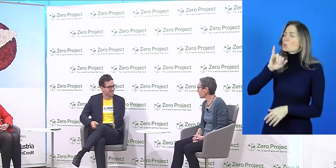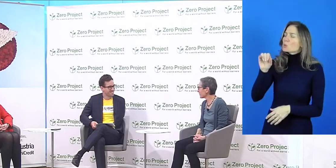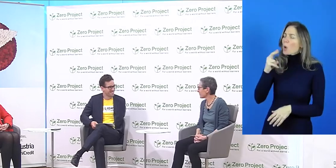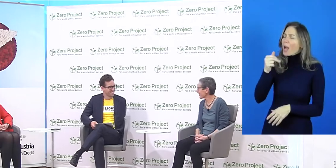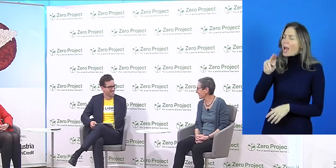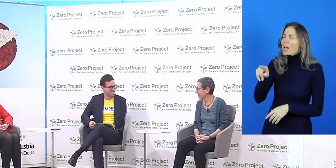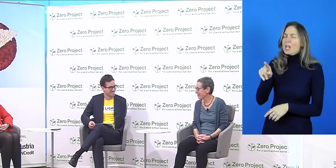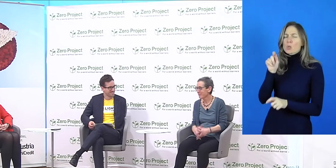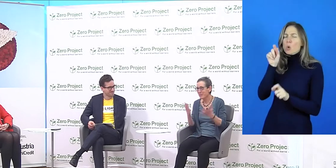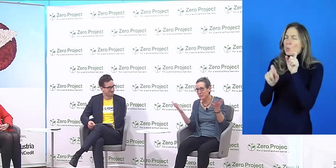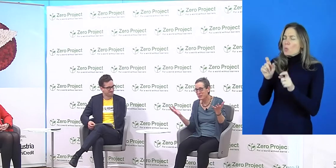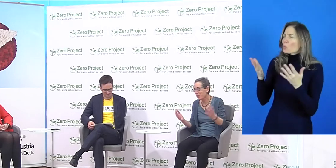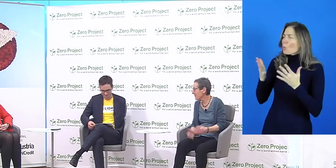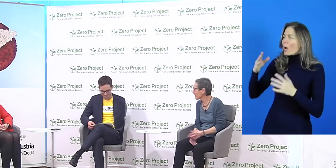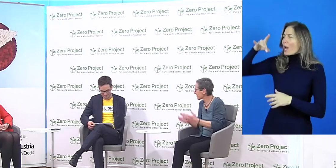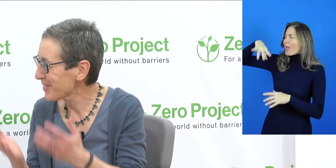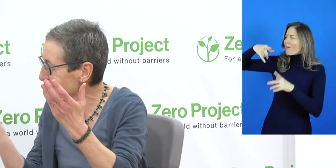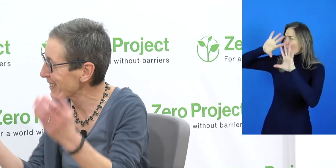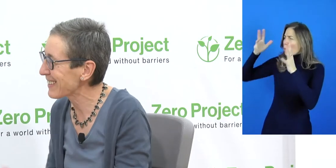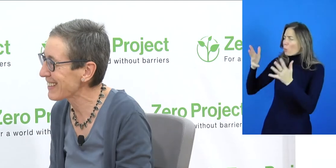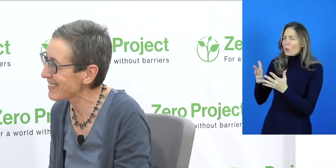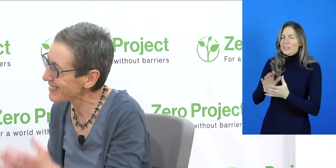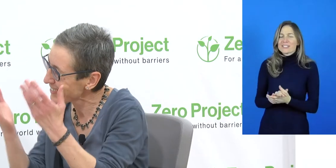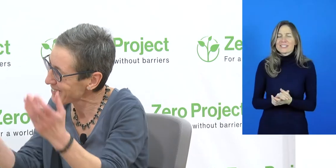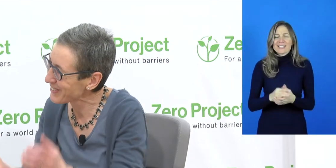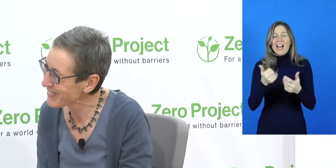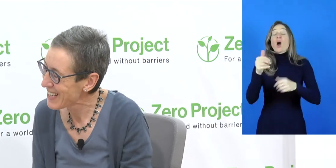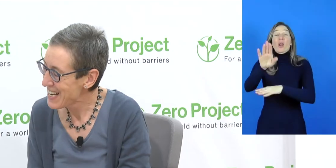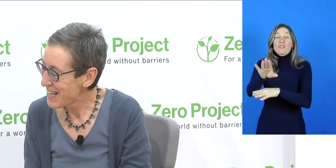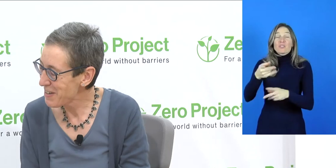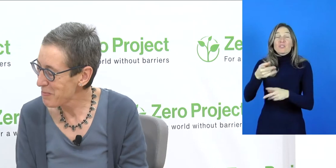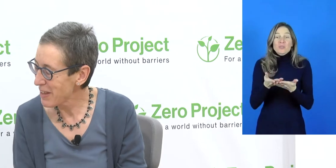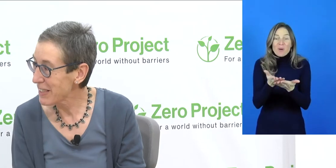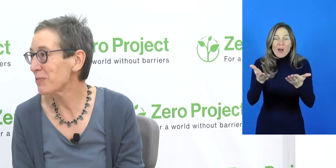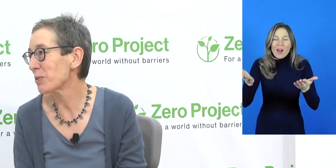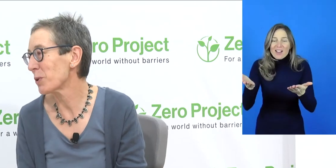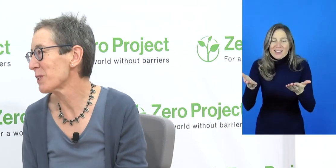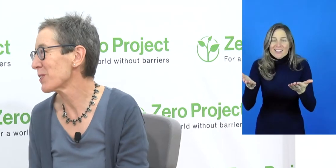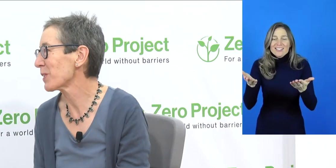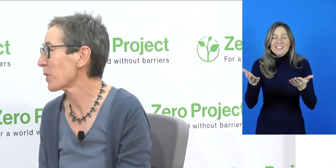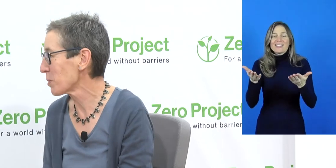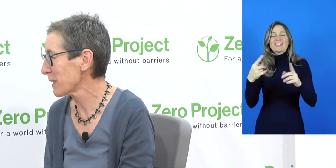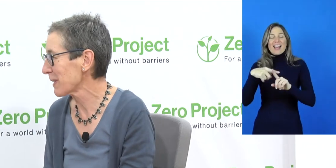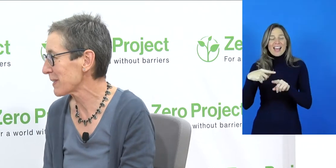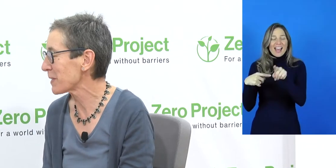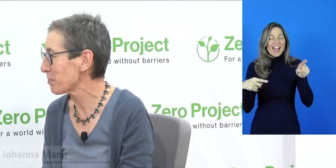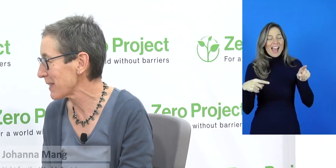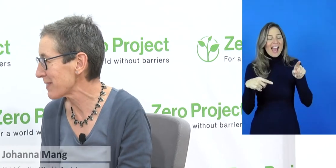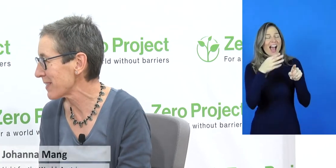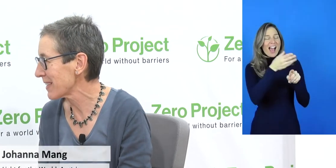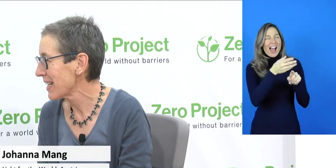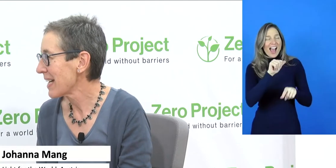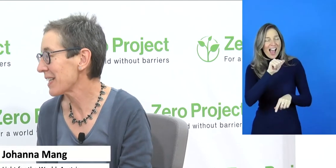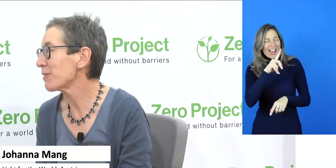Good afternoon to you all, to Andreas, to you. Light for the World is a global